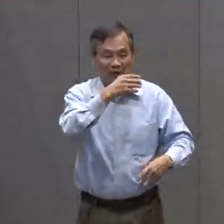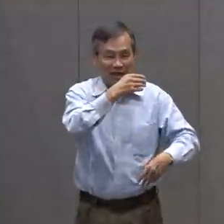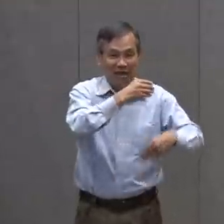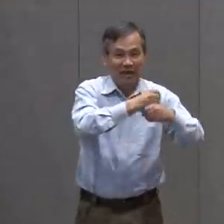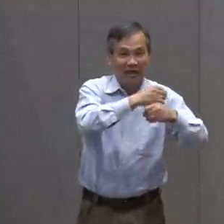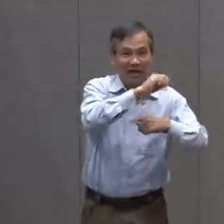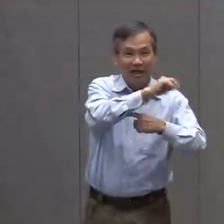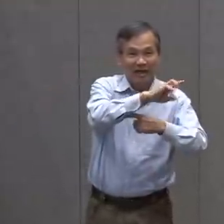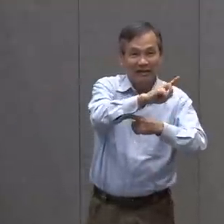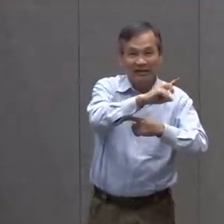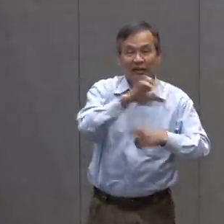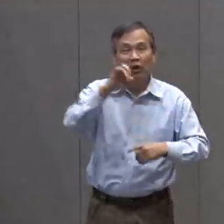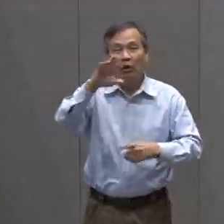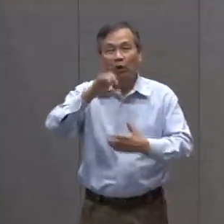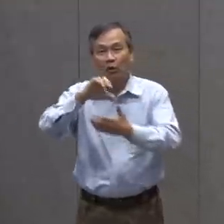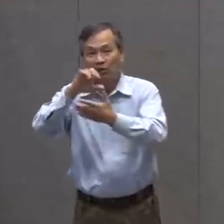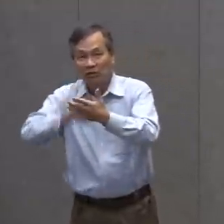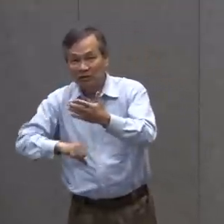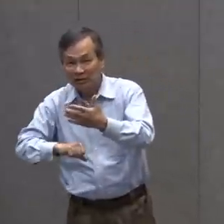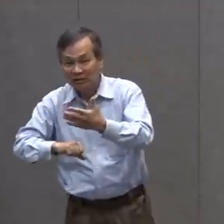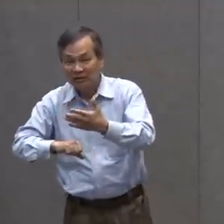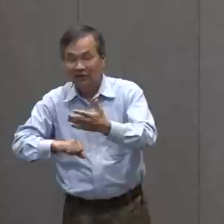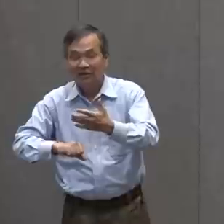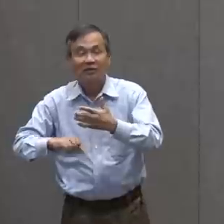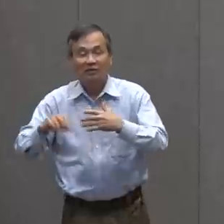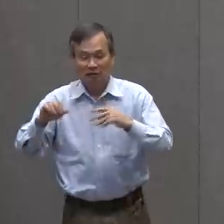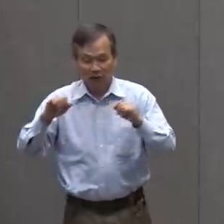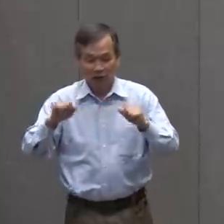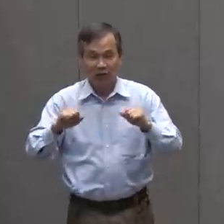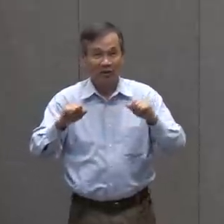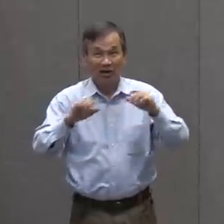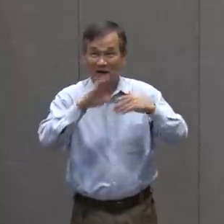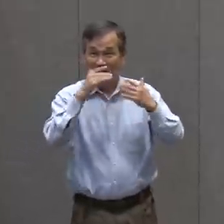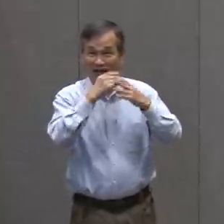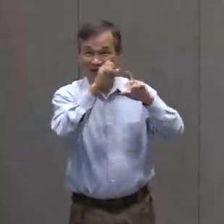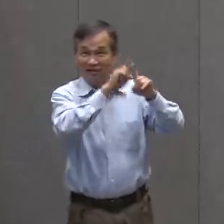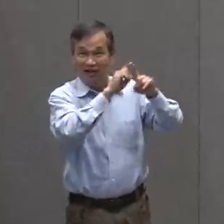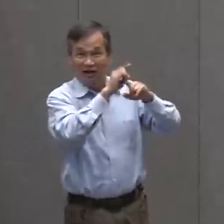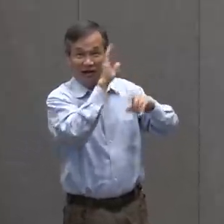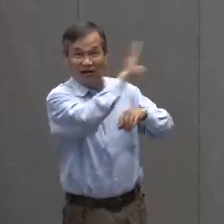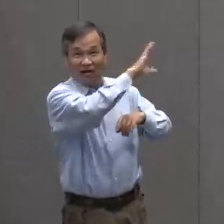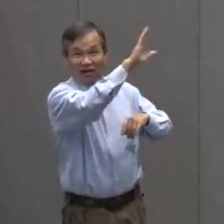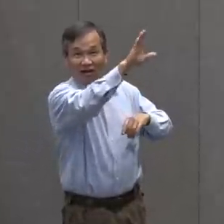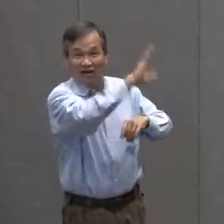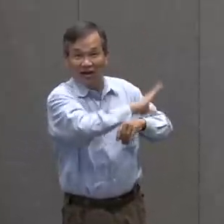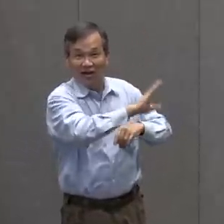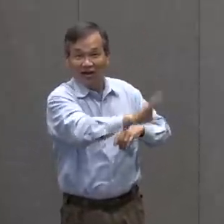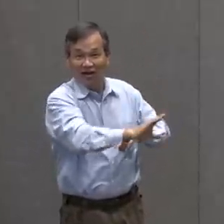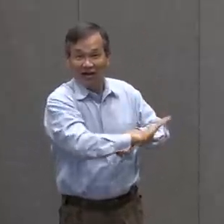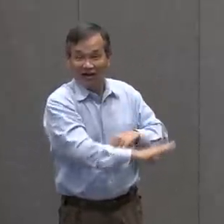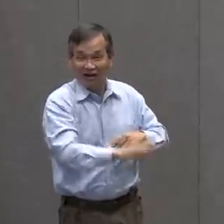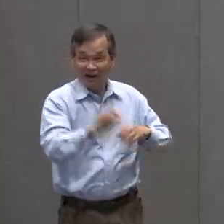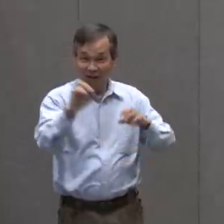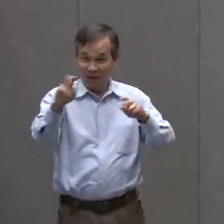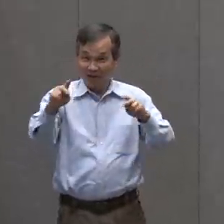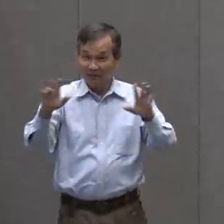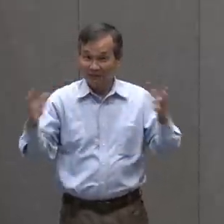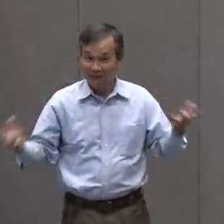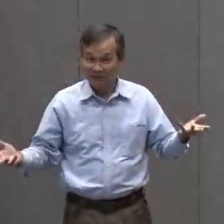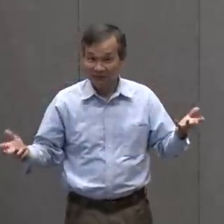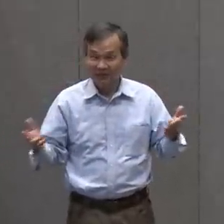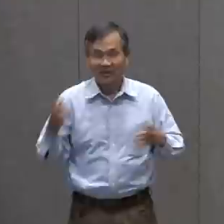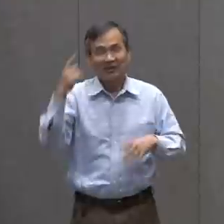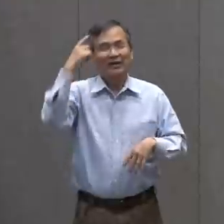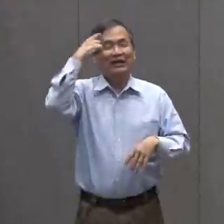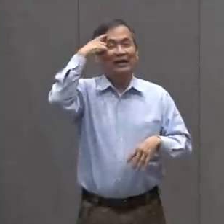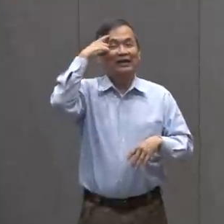or your subtraction in order to be able to cover any of the stars that are still left uncovered. So be thinking